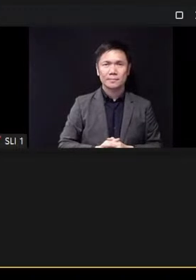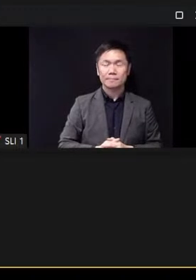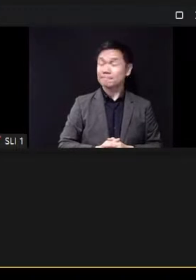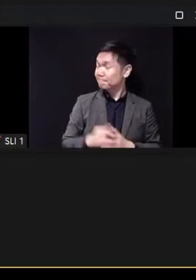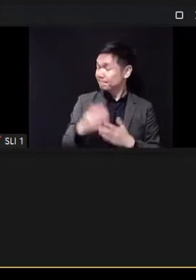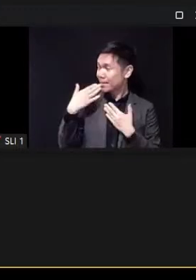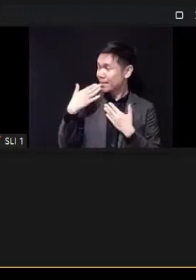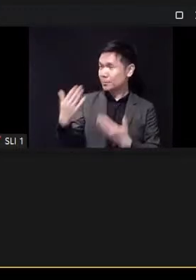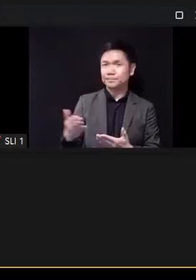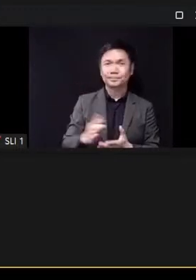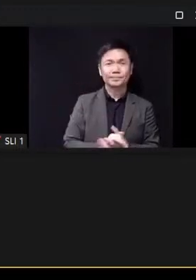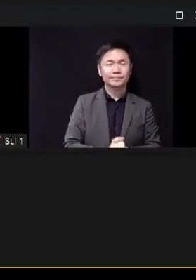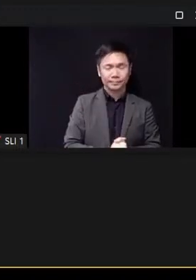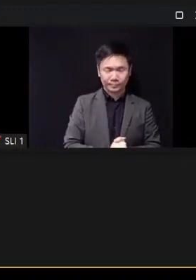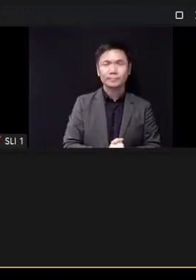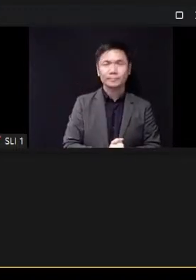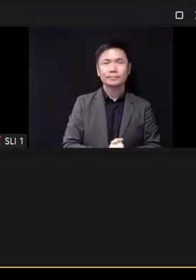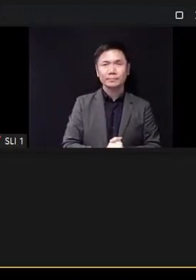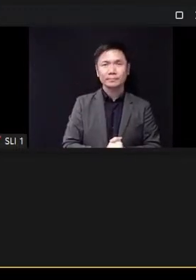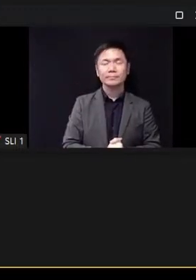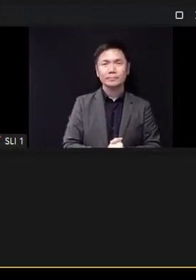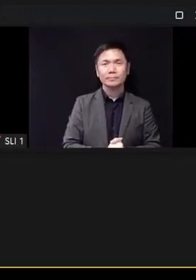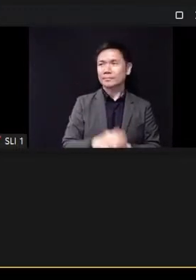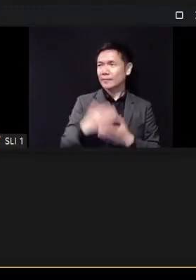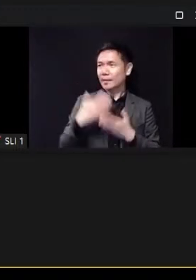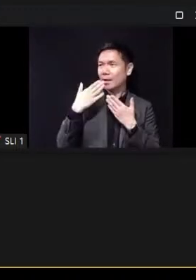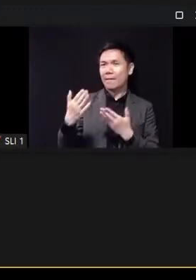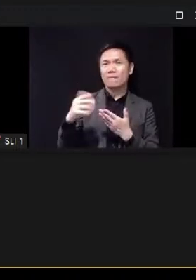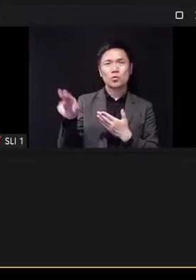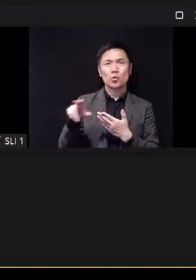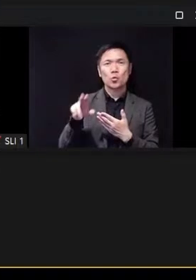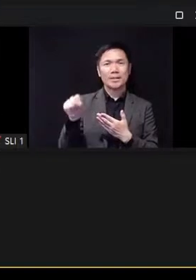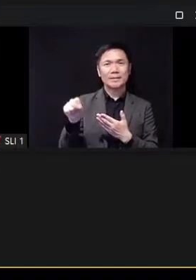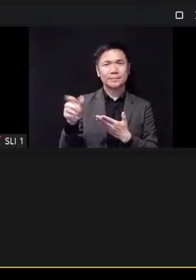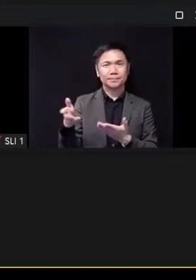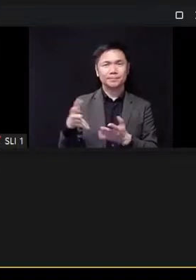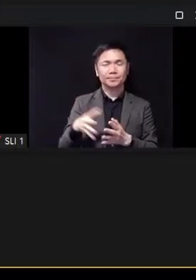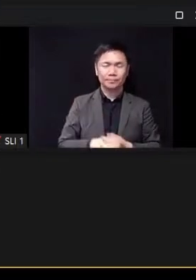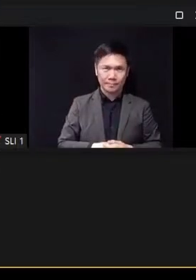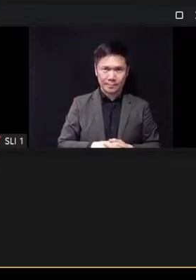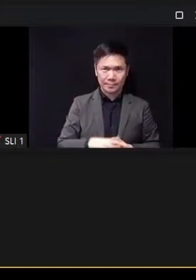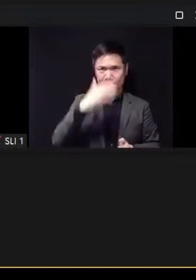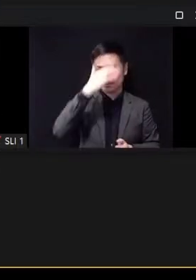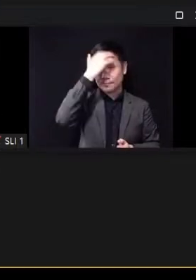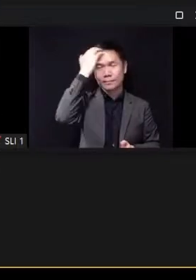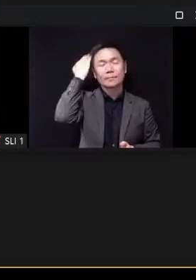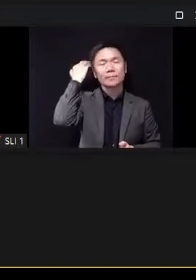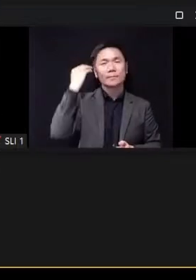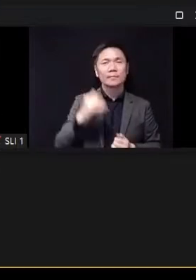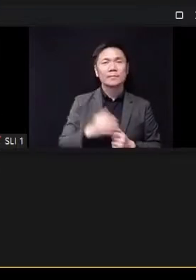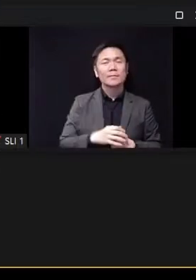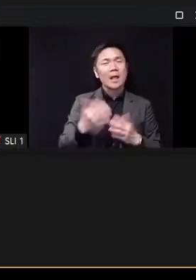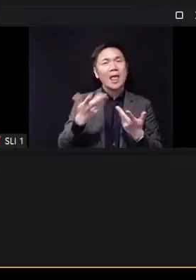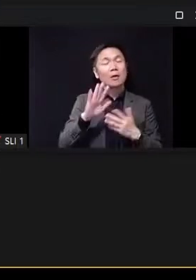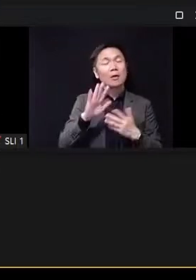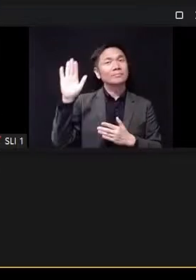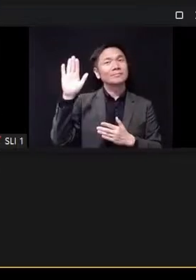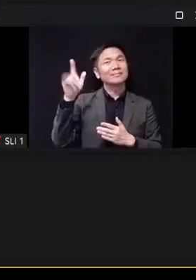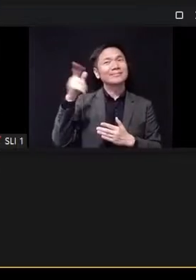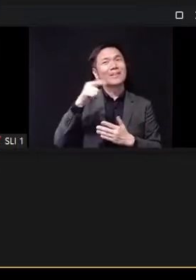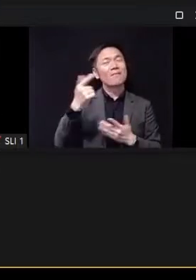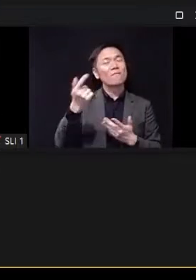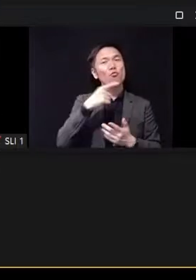Thank you very much to the distinguished delegate from the United States of America. May I now call on the distinguished delegate from the